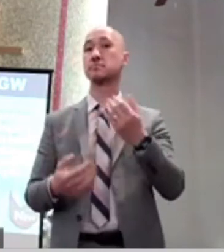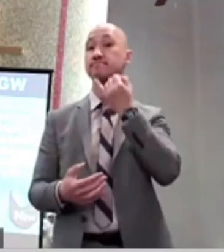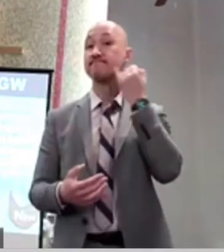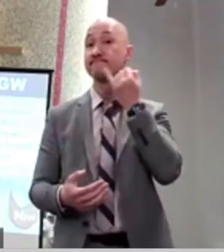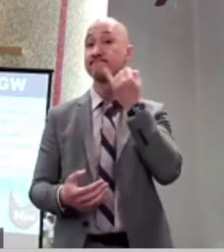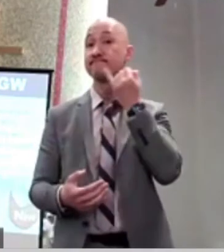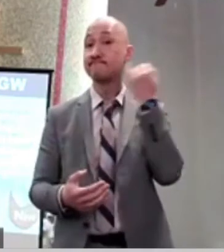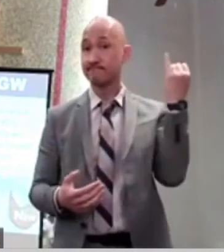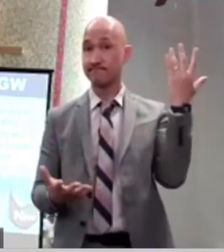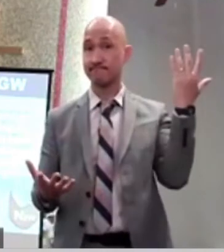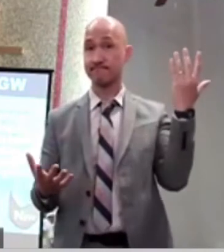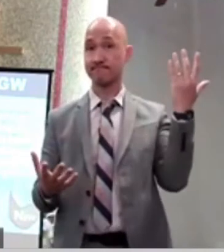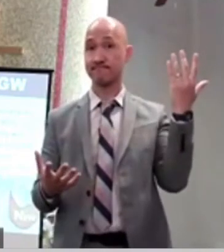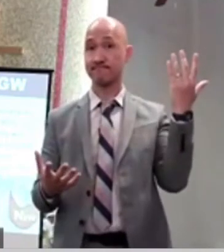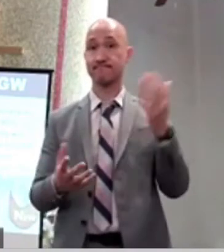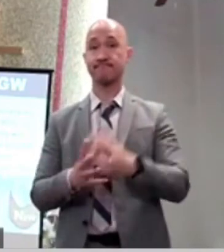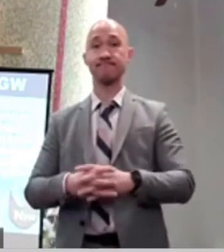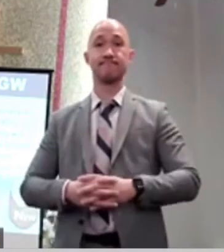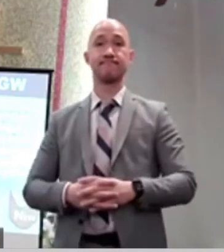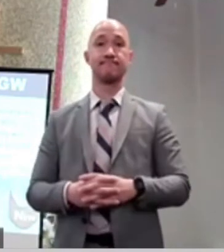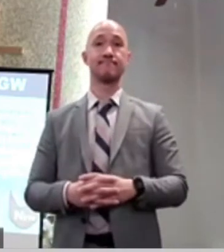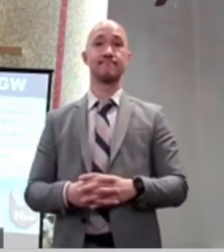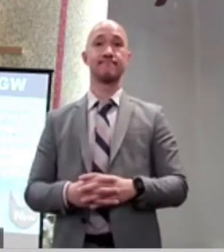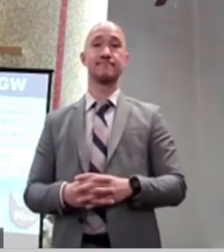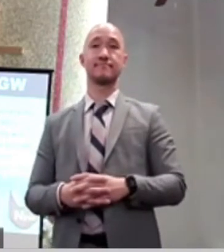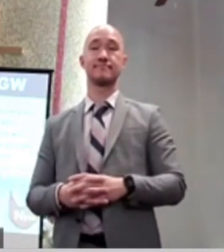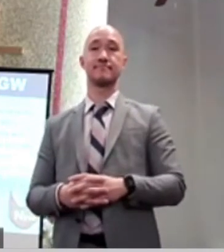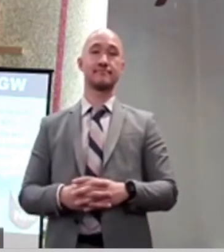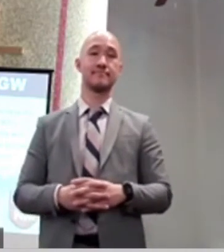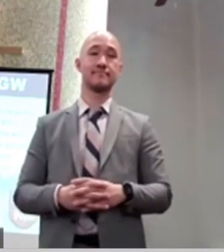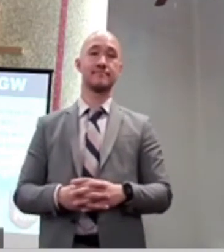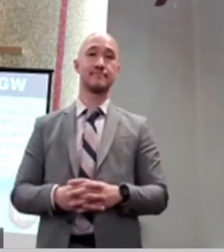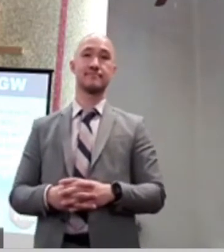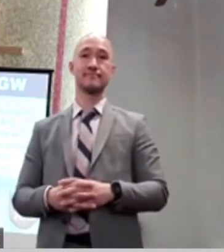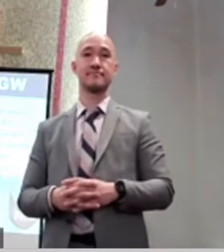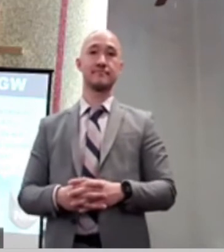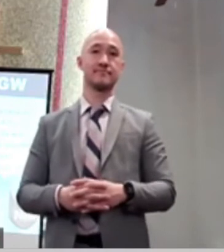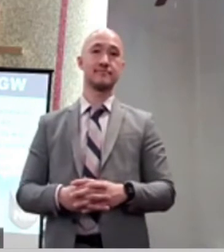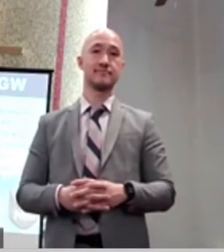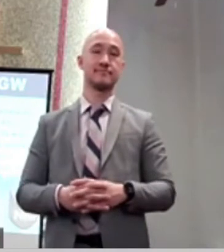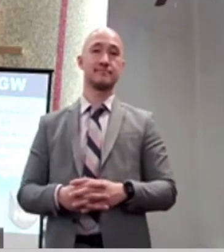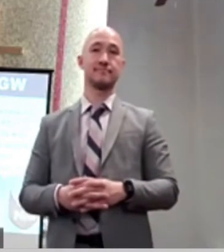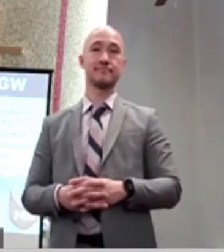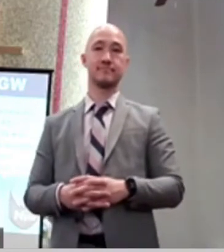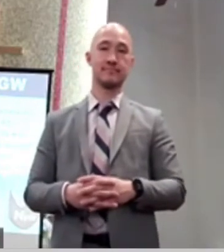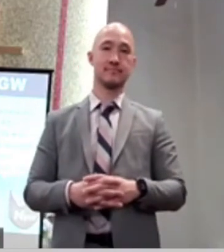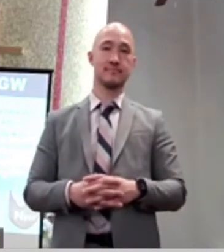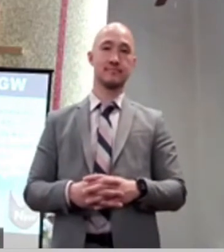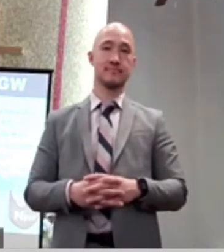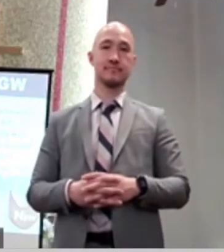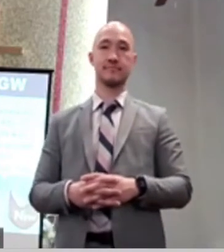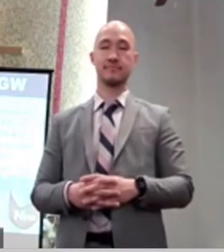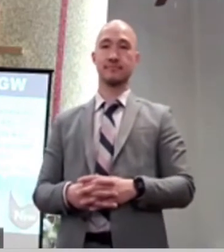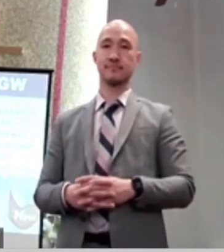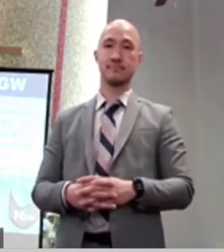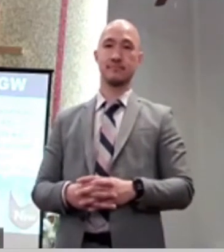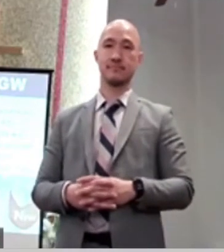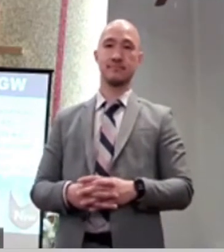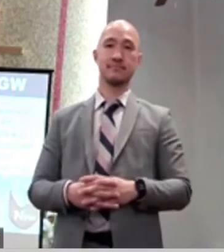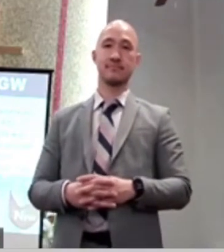don't see the awesomeness of the grace of God, but are instead threatened by it, are like an